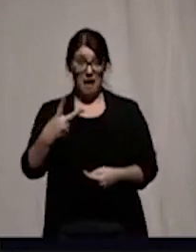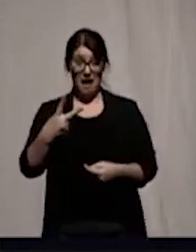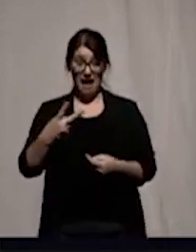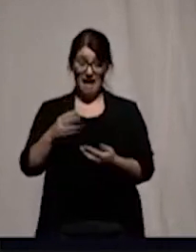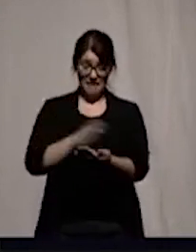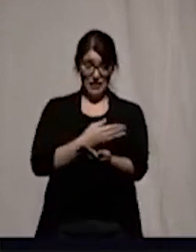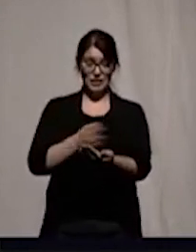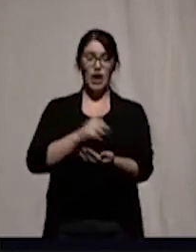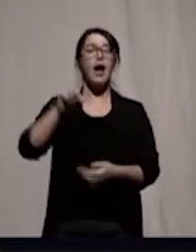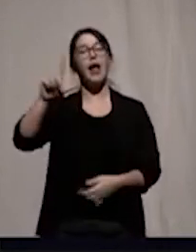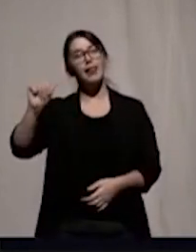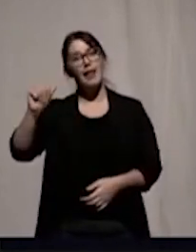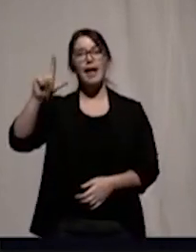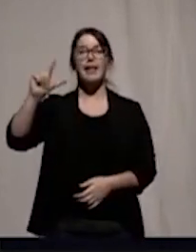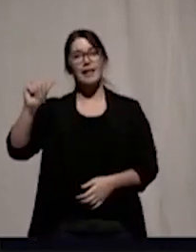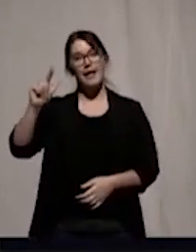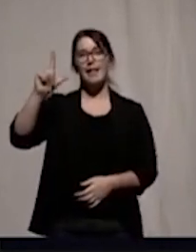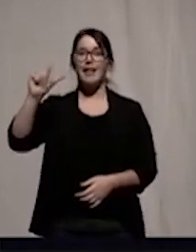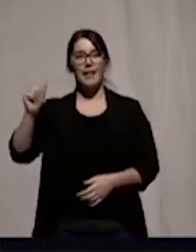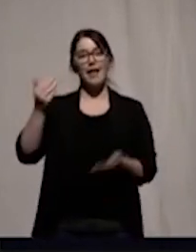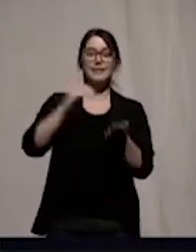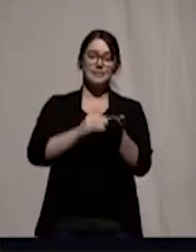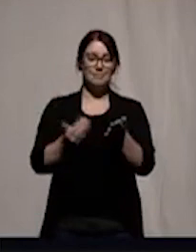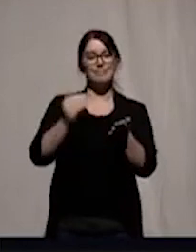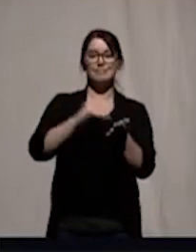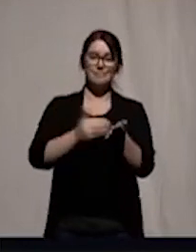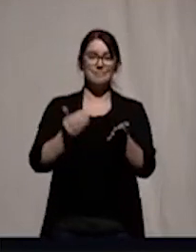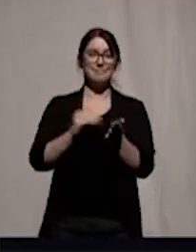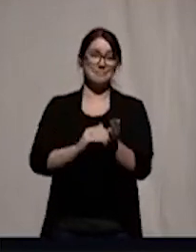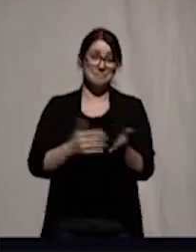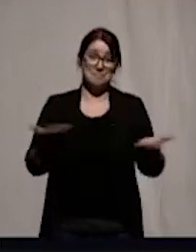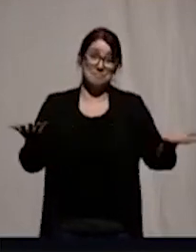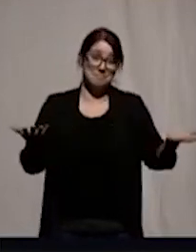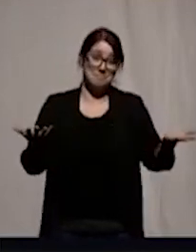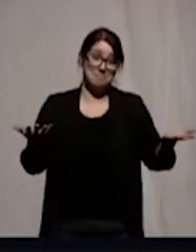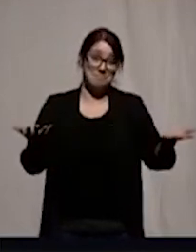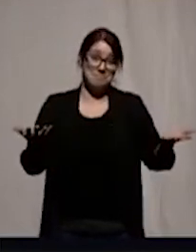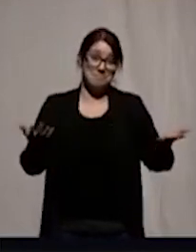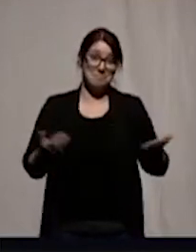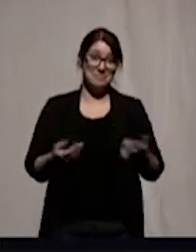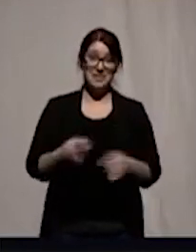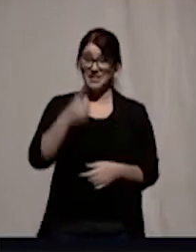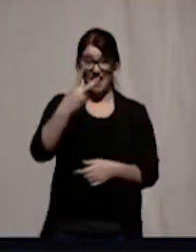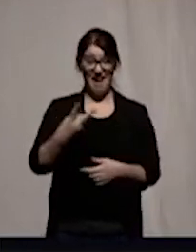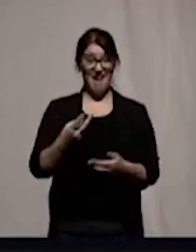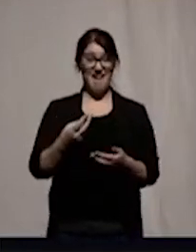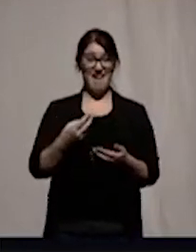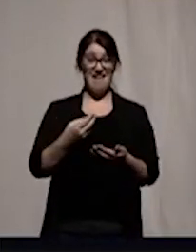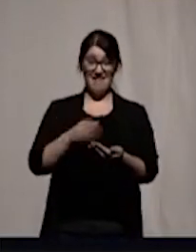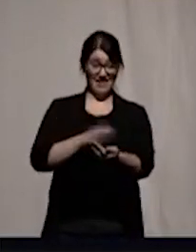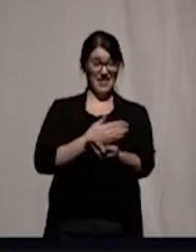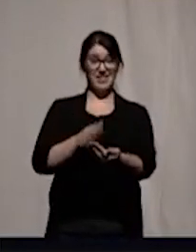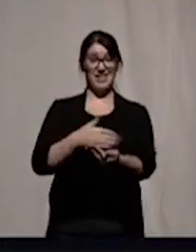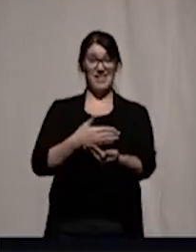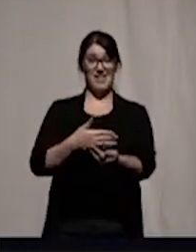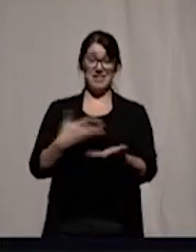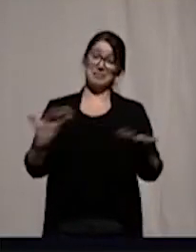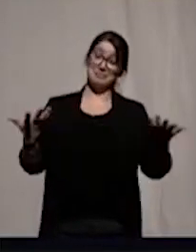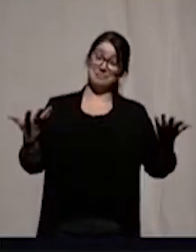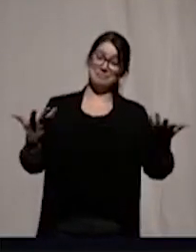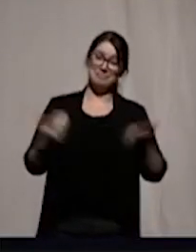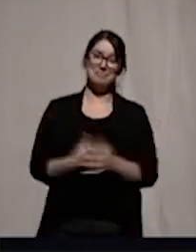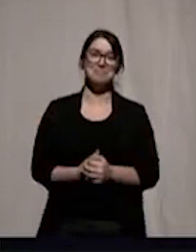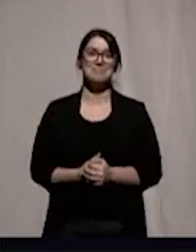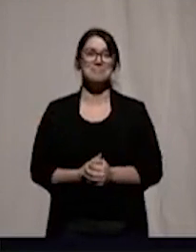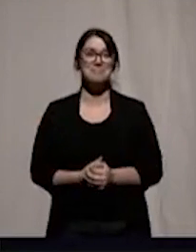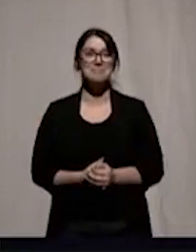I don't know why it's not coming up. I listened to it yesterday, but it's half of that song is la la la la na na na na. Another honorable mention, if you guys